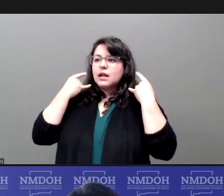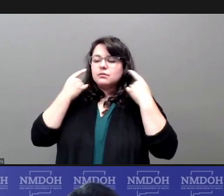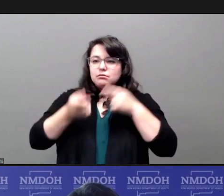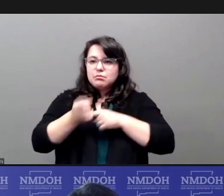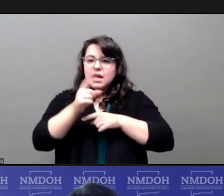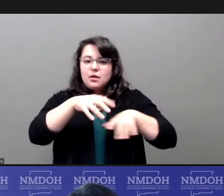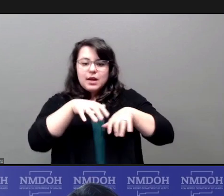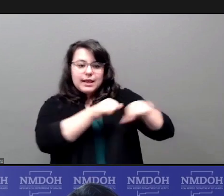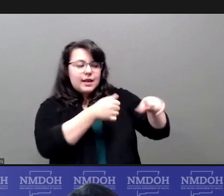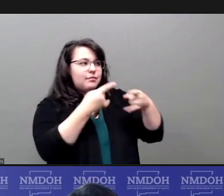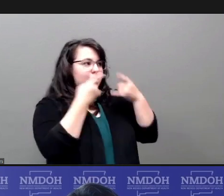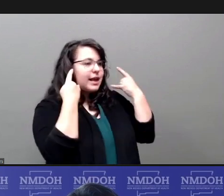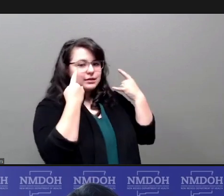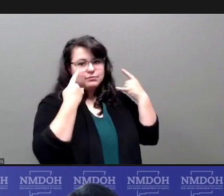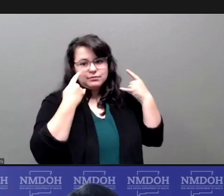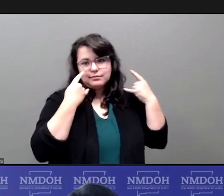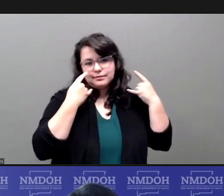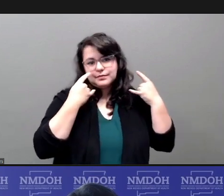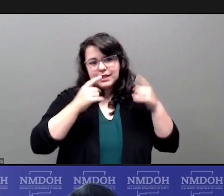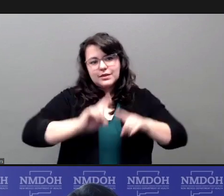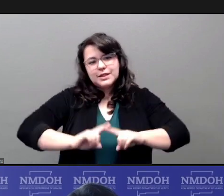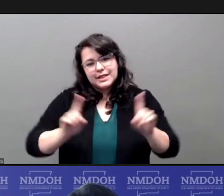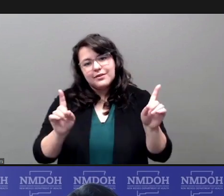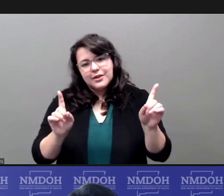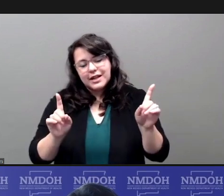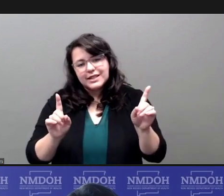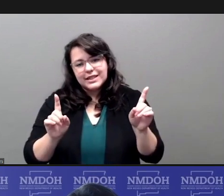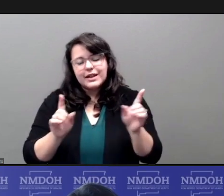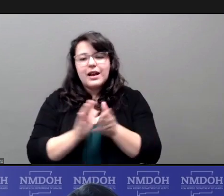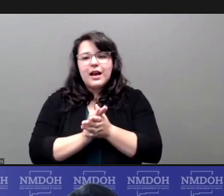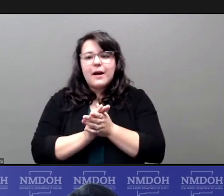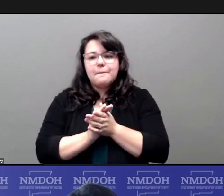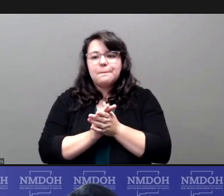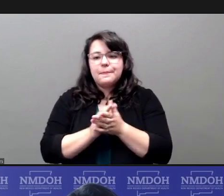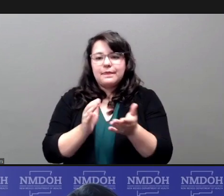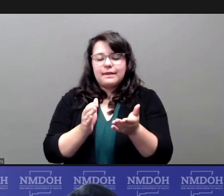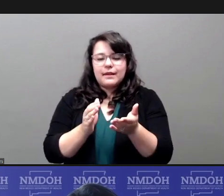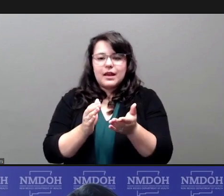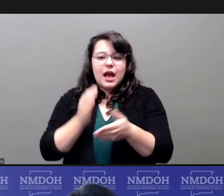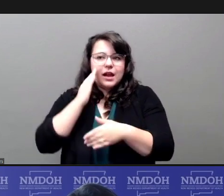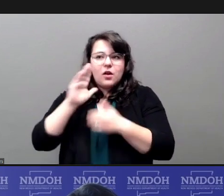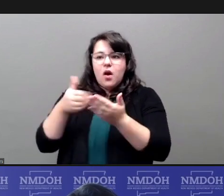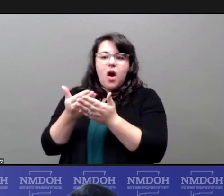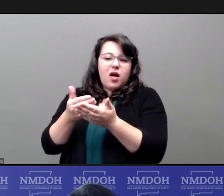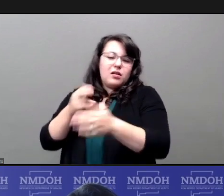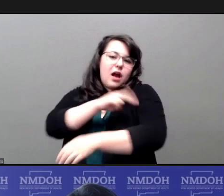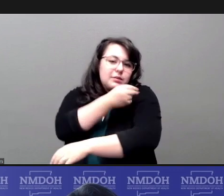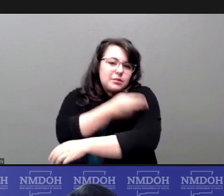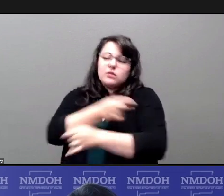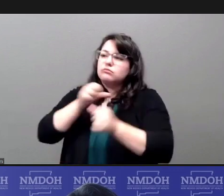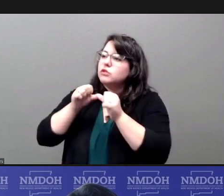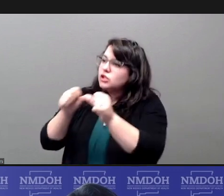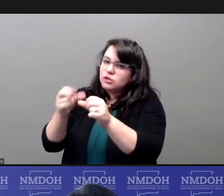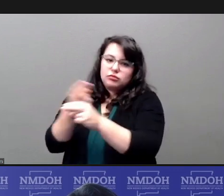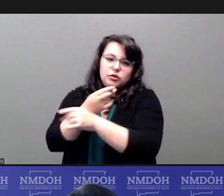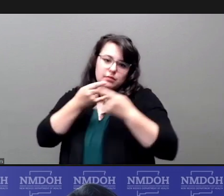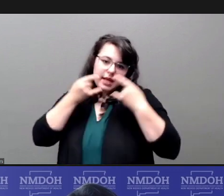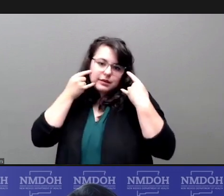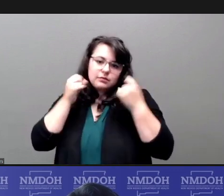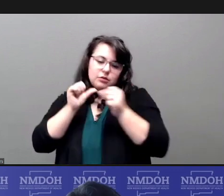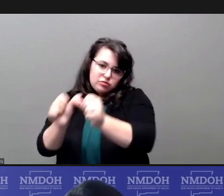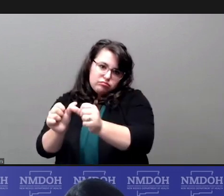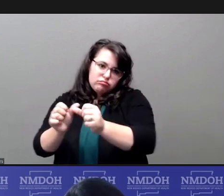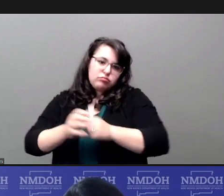And so it's a little bit different in healthcare. Recall, almost every healthcare institution continues to mask up. Second is, and